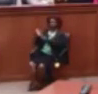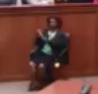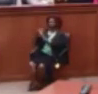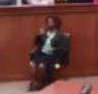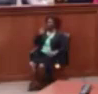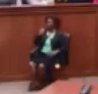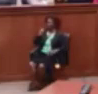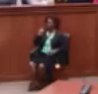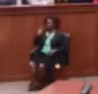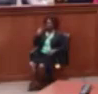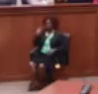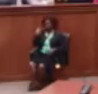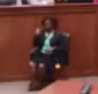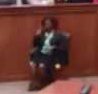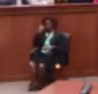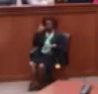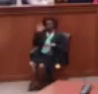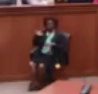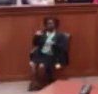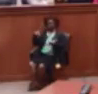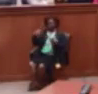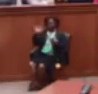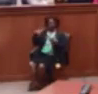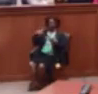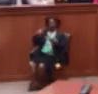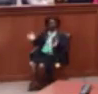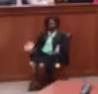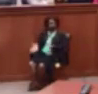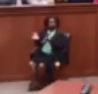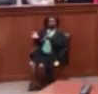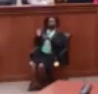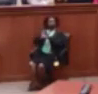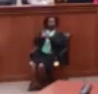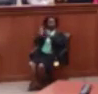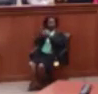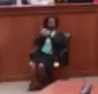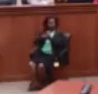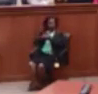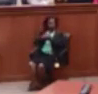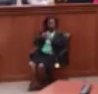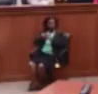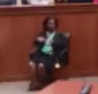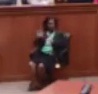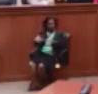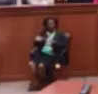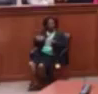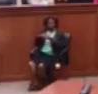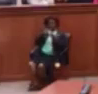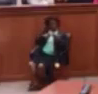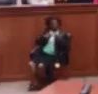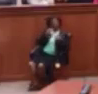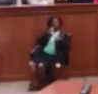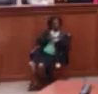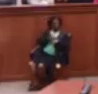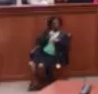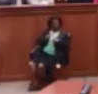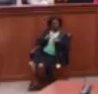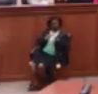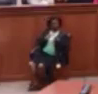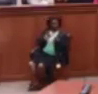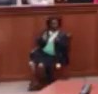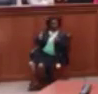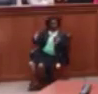this initiative and working with school systems and expanding the programs that we offer to